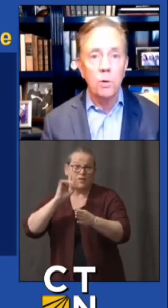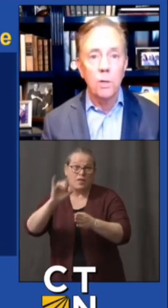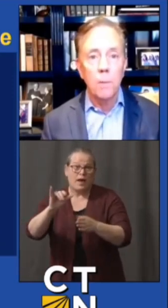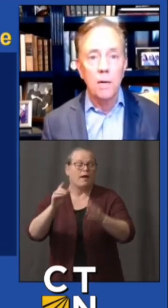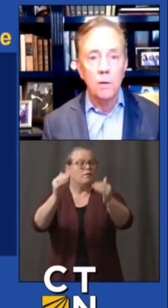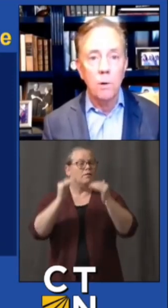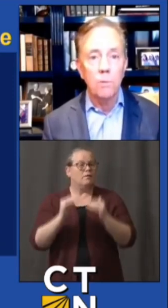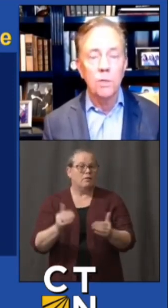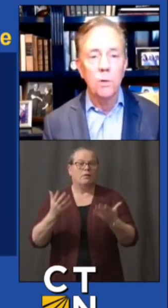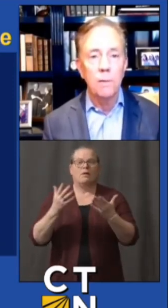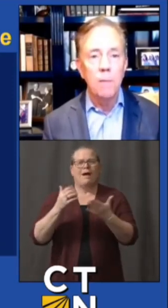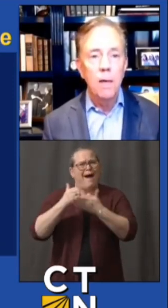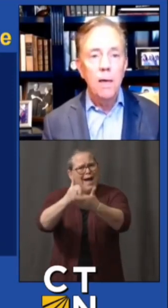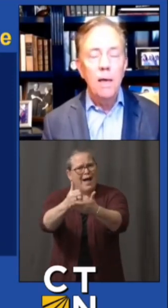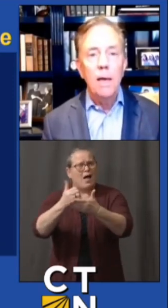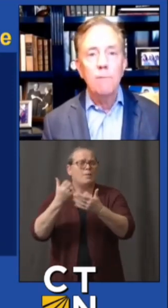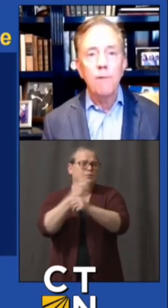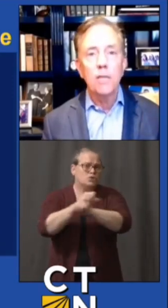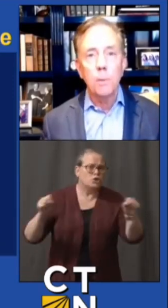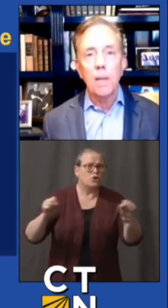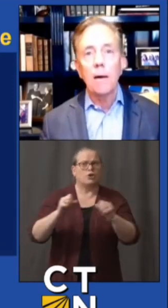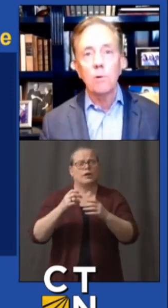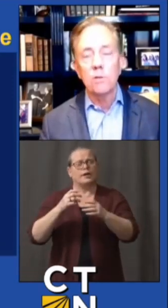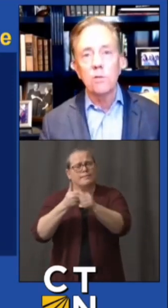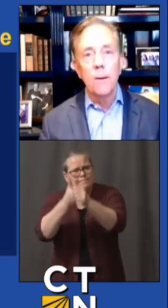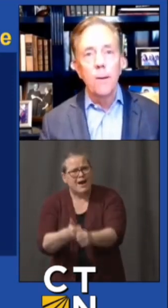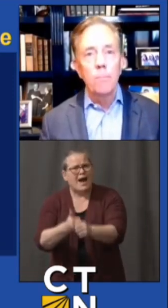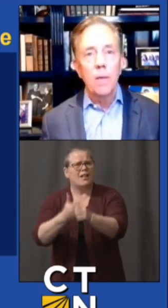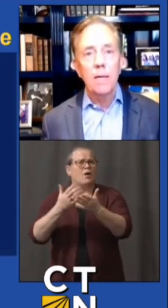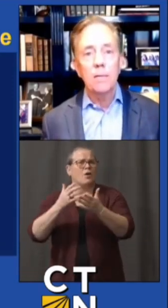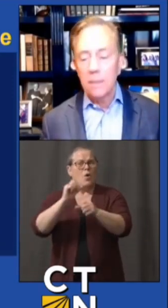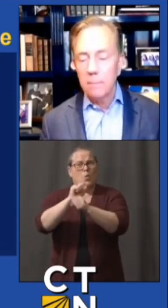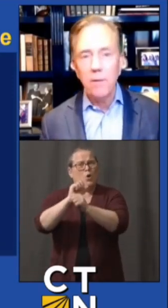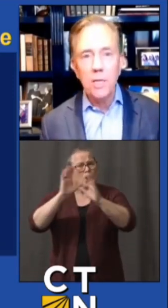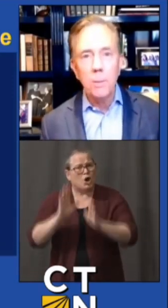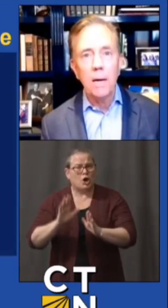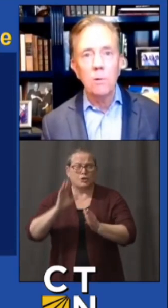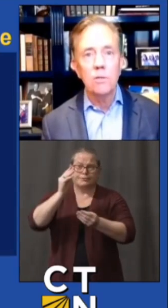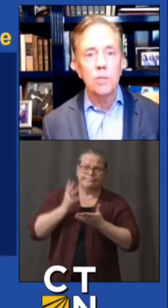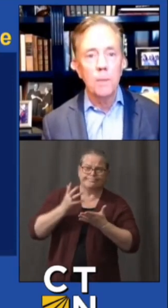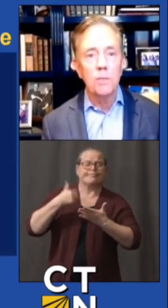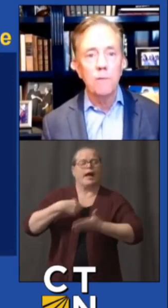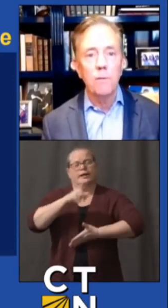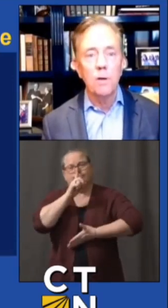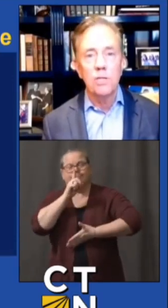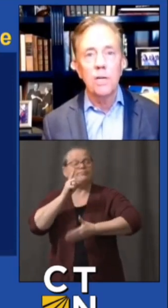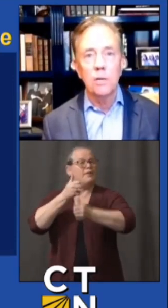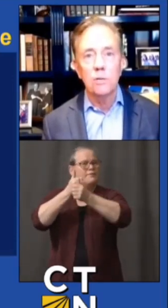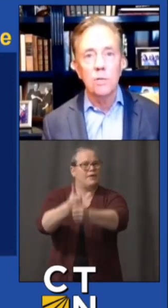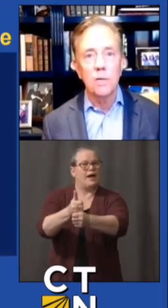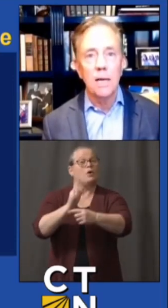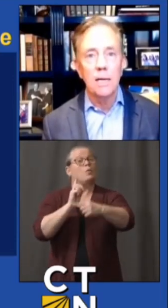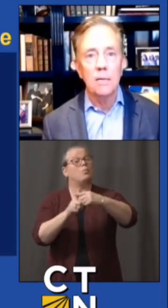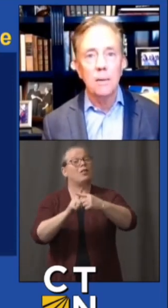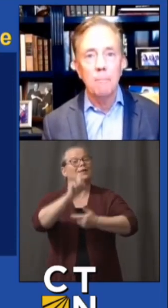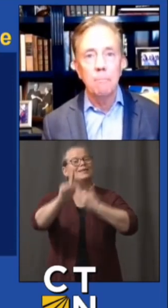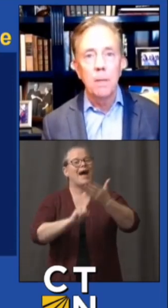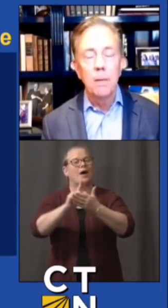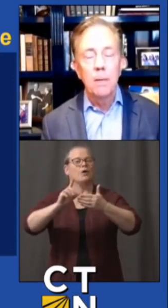patrol and monitor what we're doing. And flexible hours. And flexible hours, especially for our seniors.